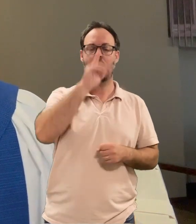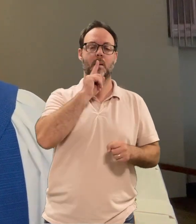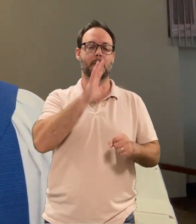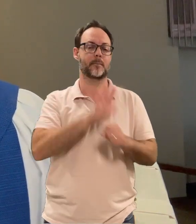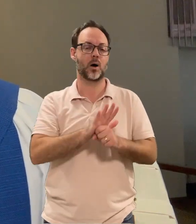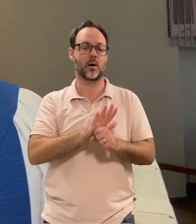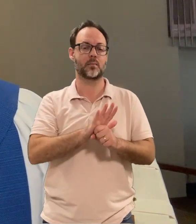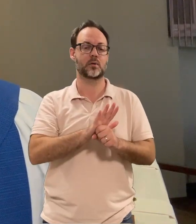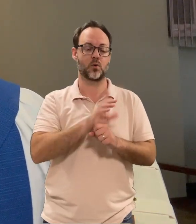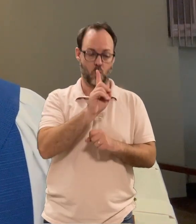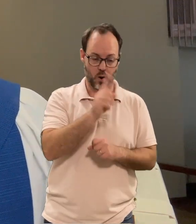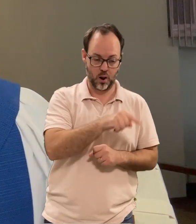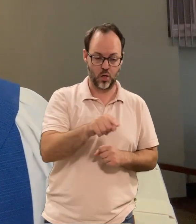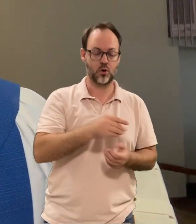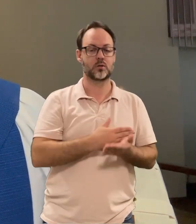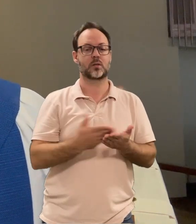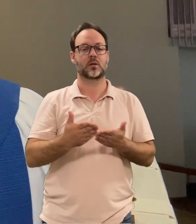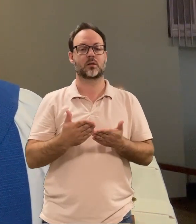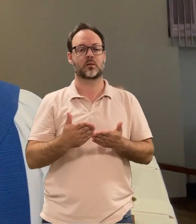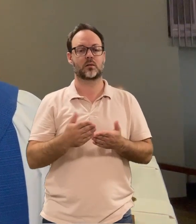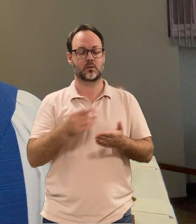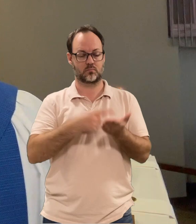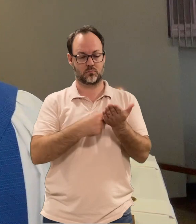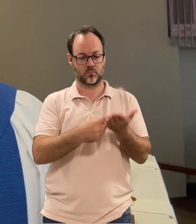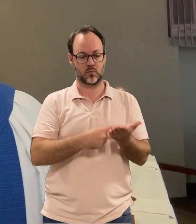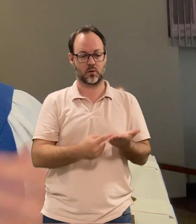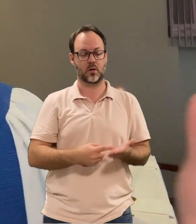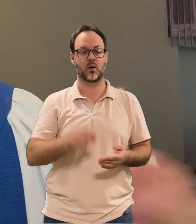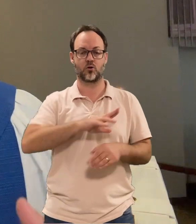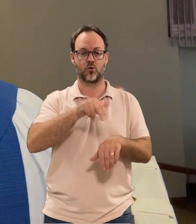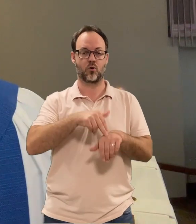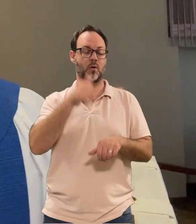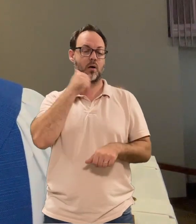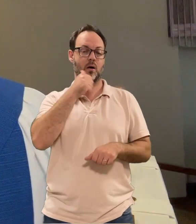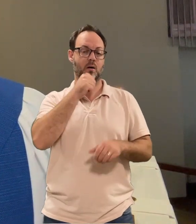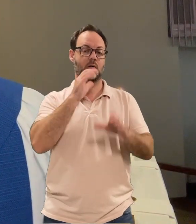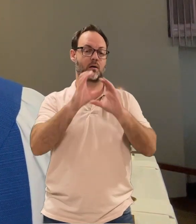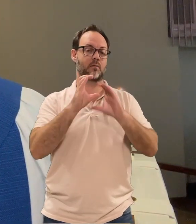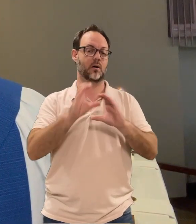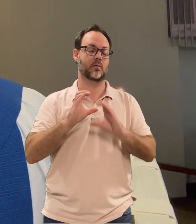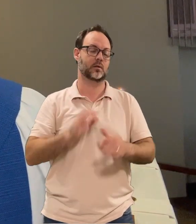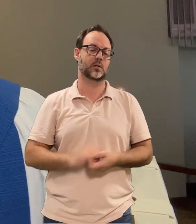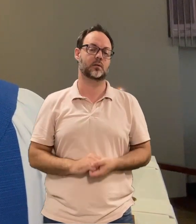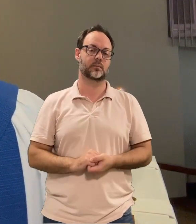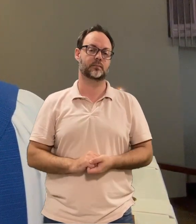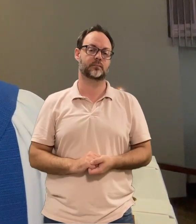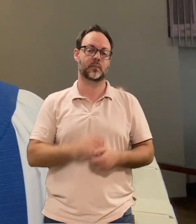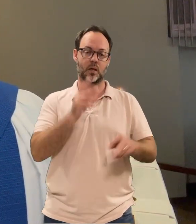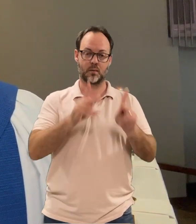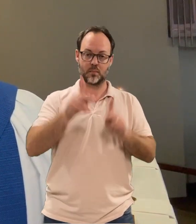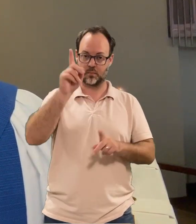Make God's promises one of those things that you talk about in your normal everyday